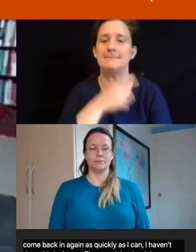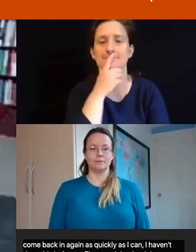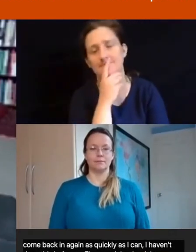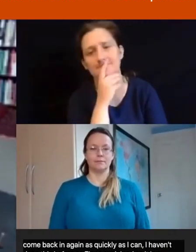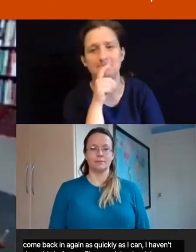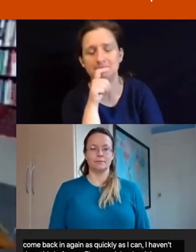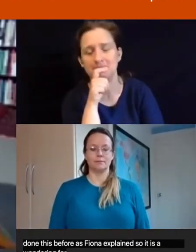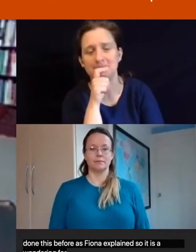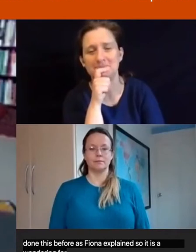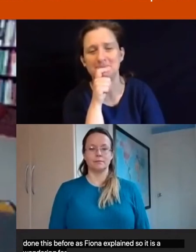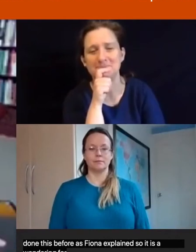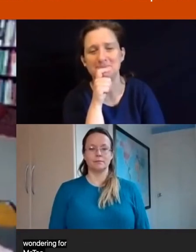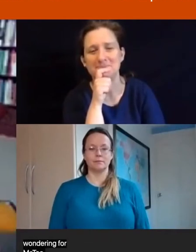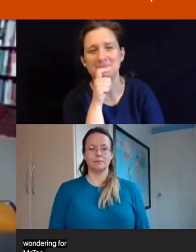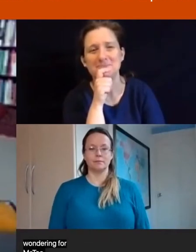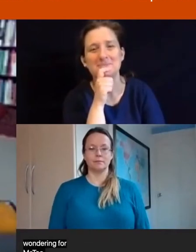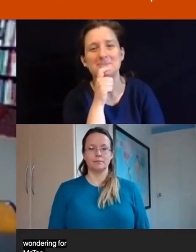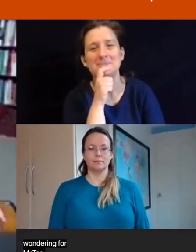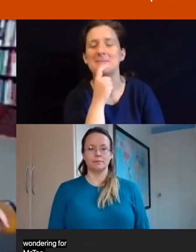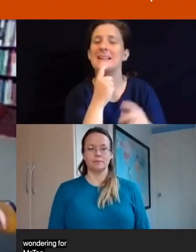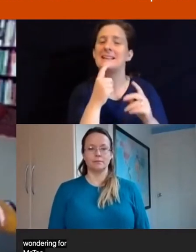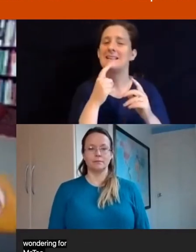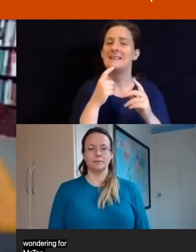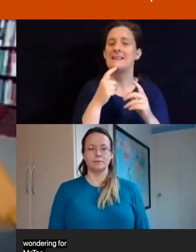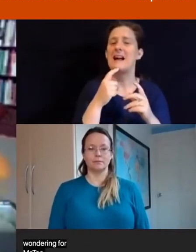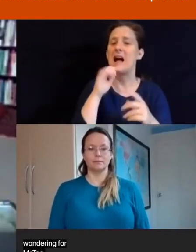Now, I'm going to begin with